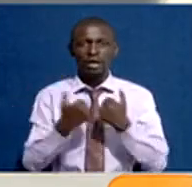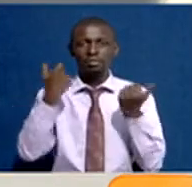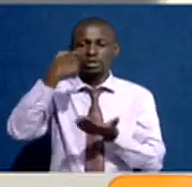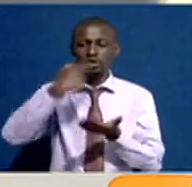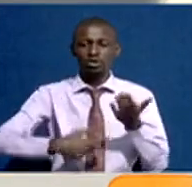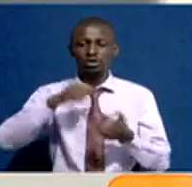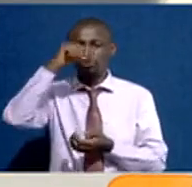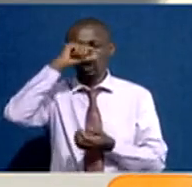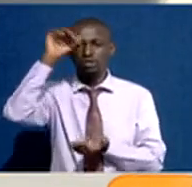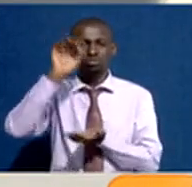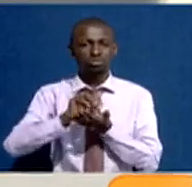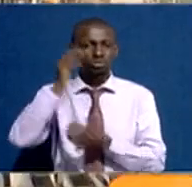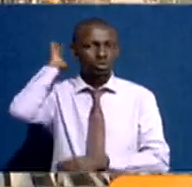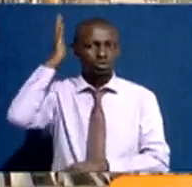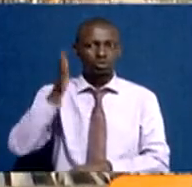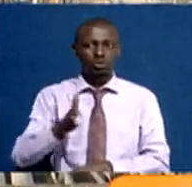of LPG.